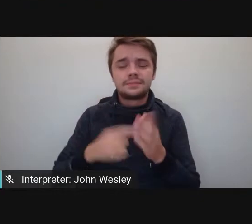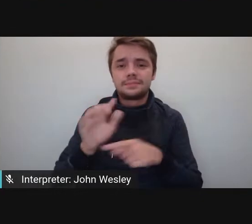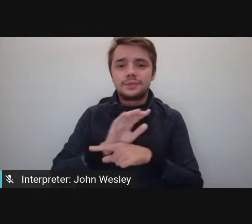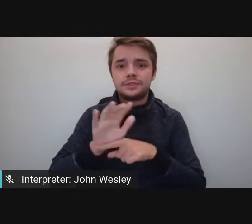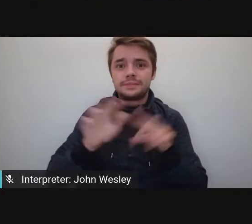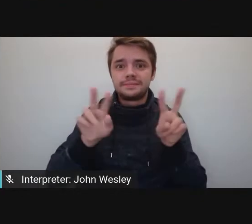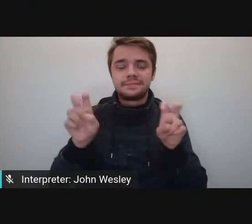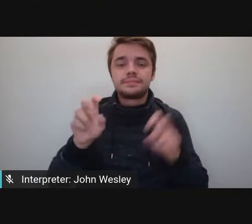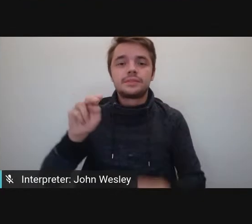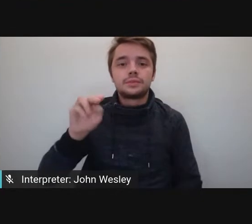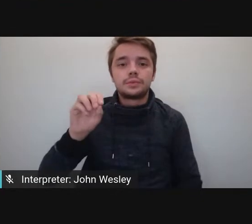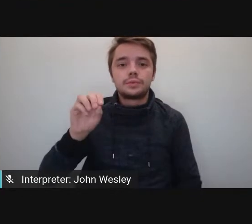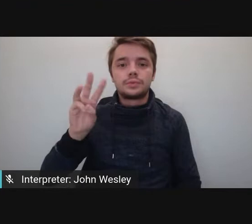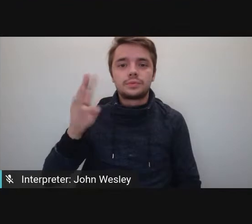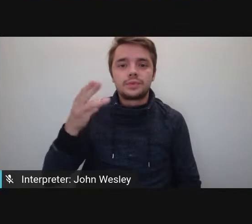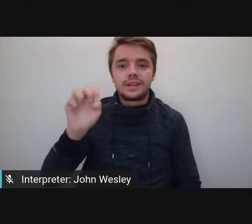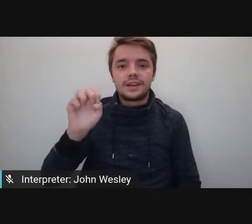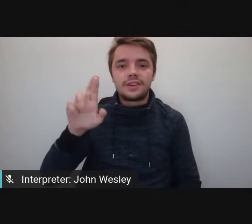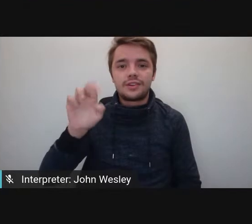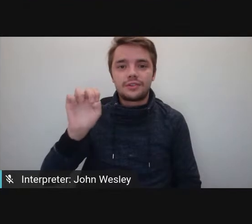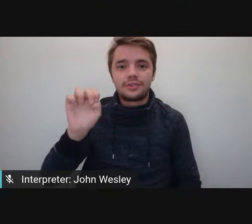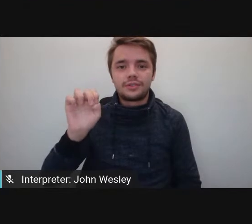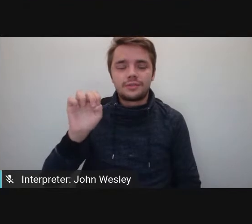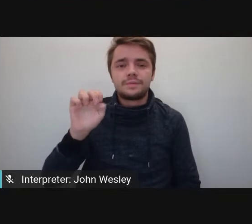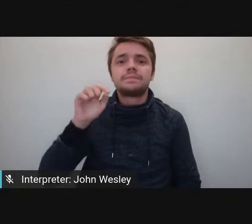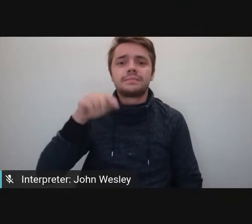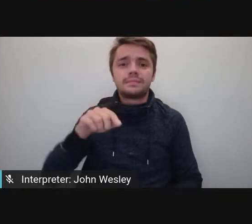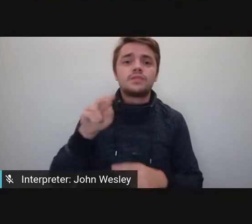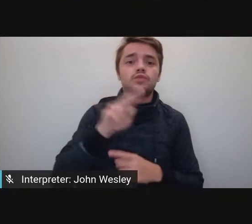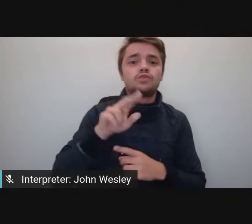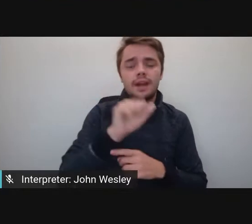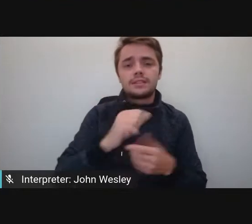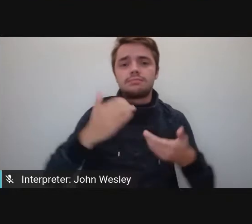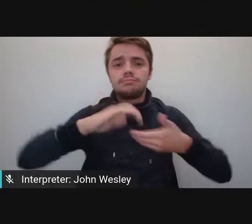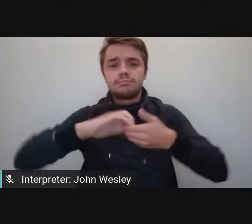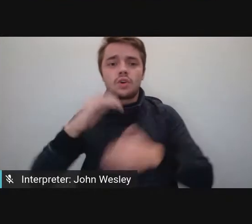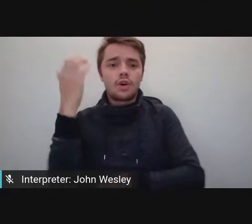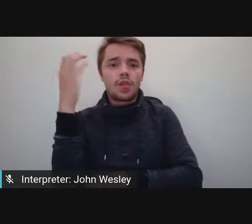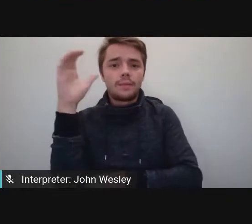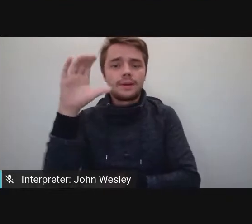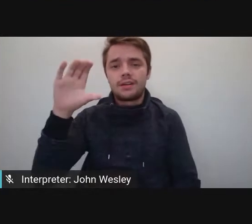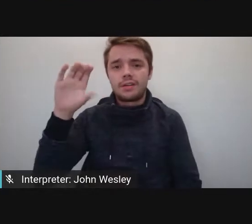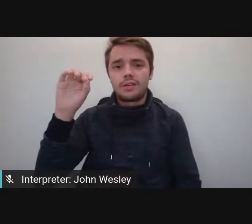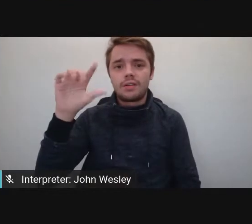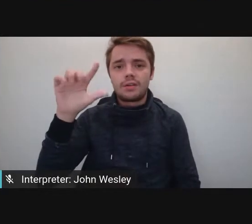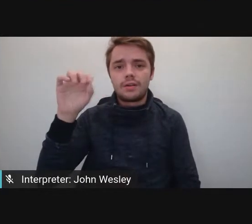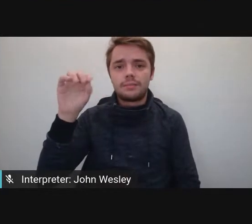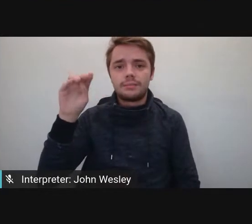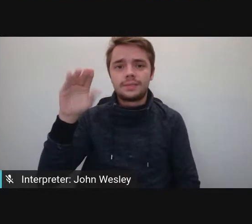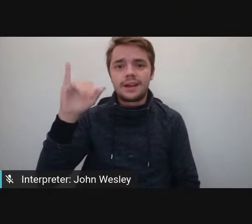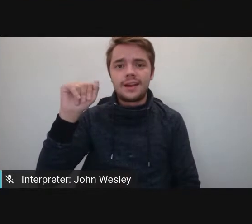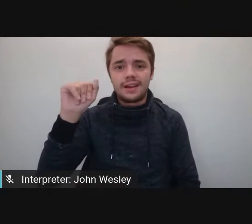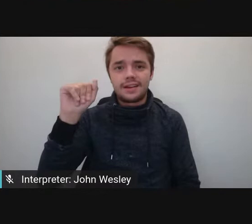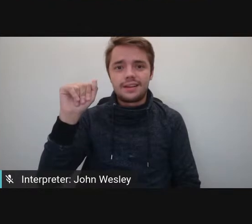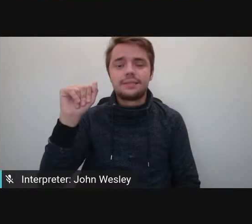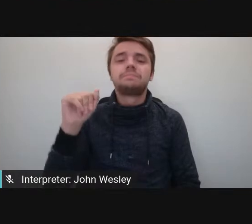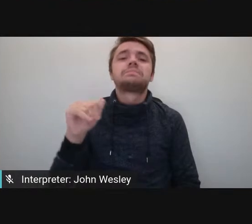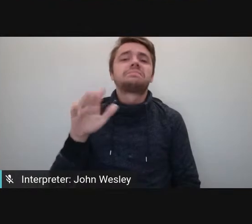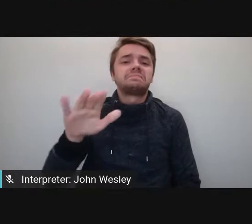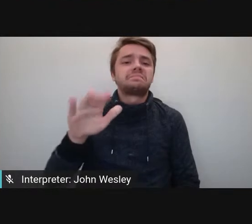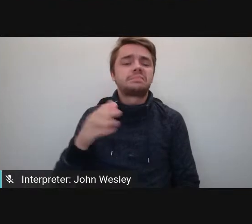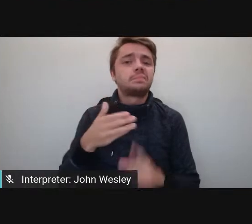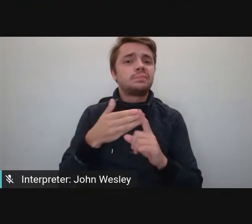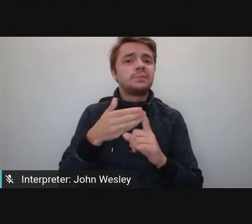is a US and Colombian production. But before that, I'd like to remind everyone that all our Q&As are available on